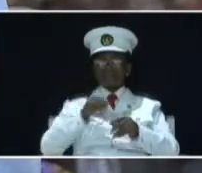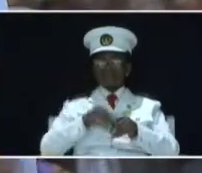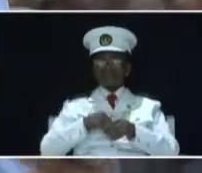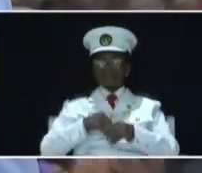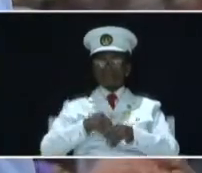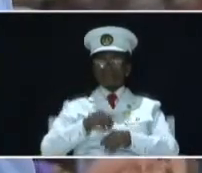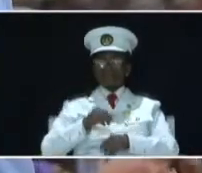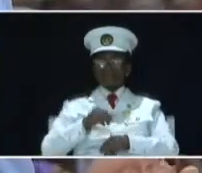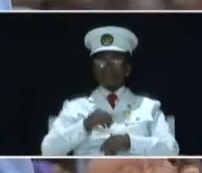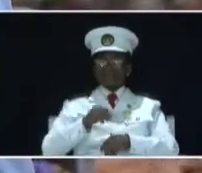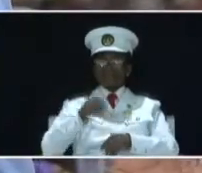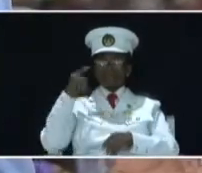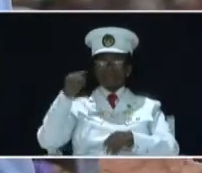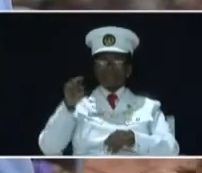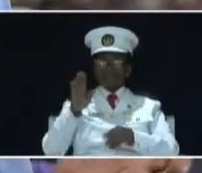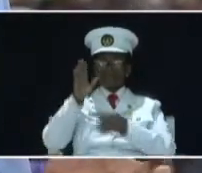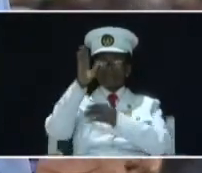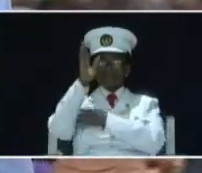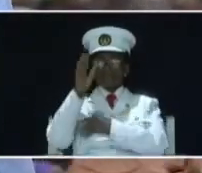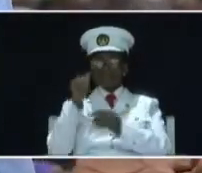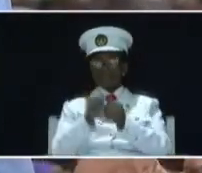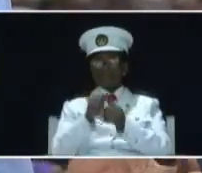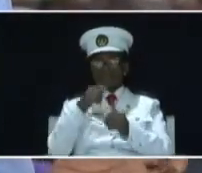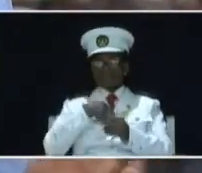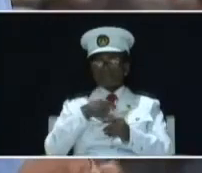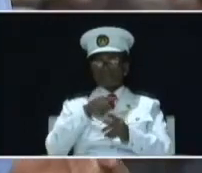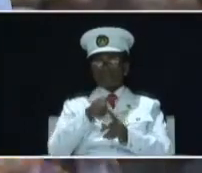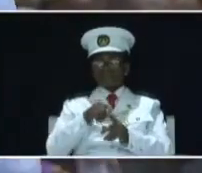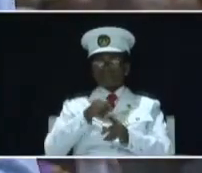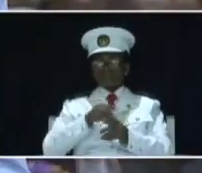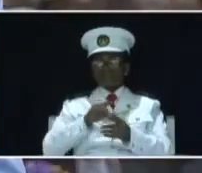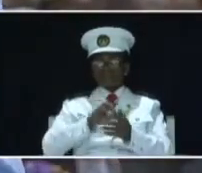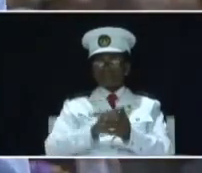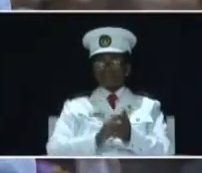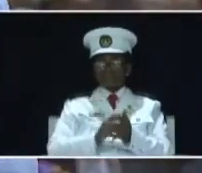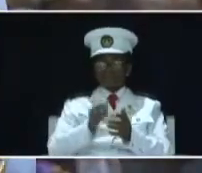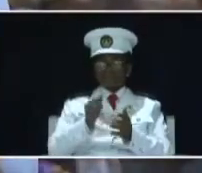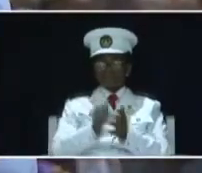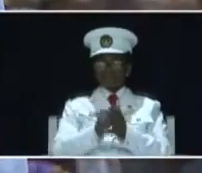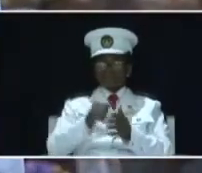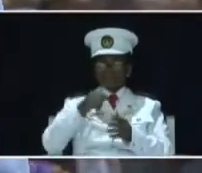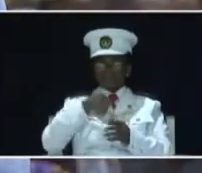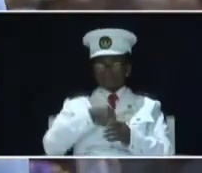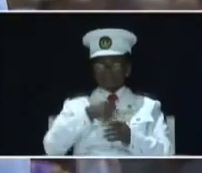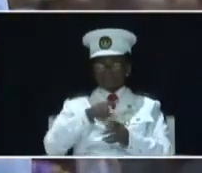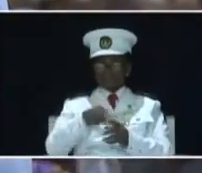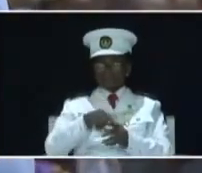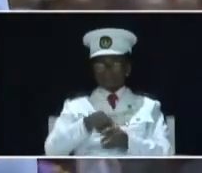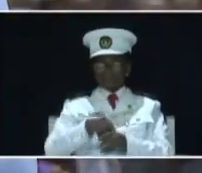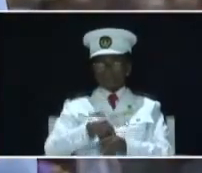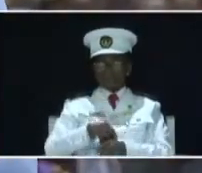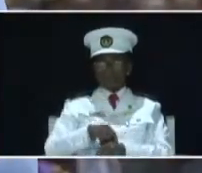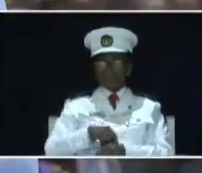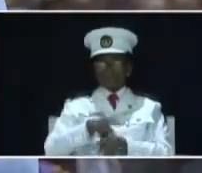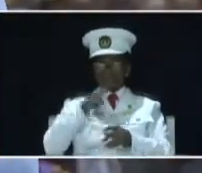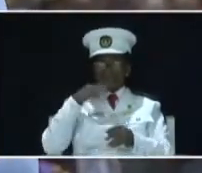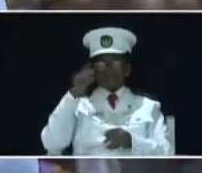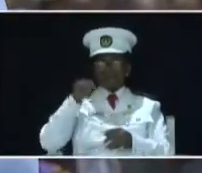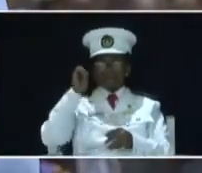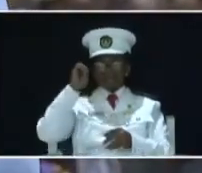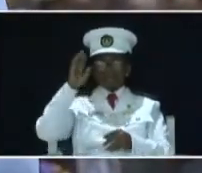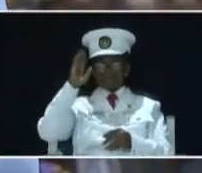The God who was with me when I was dealing with the lion and the bear, he will be with me. Concerning this